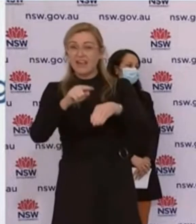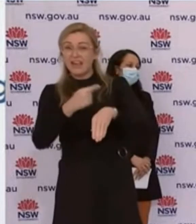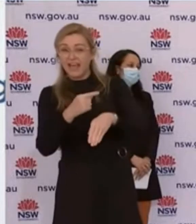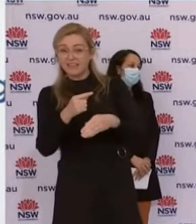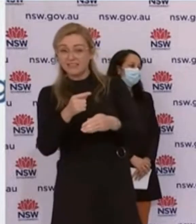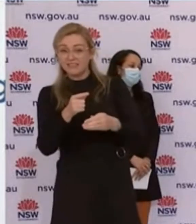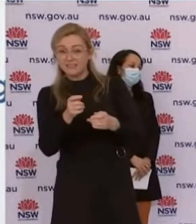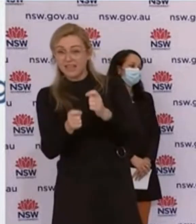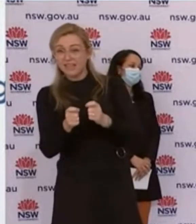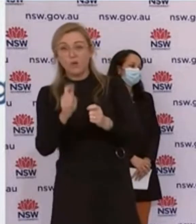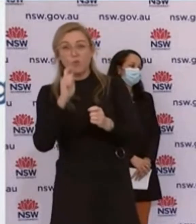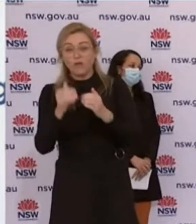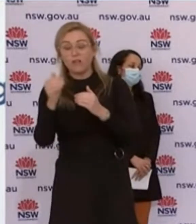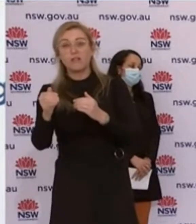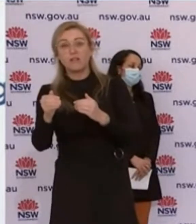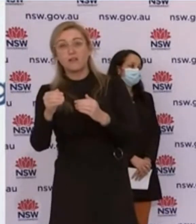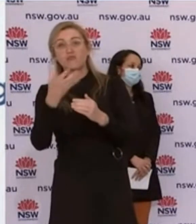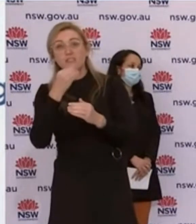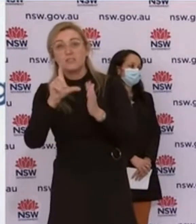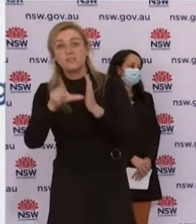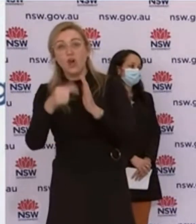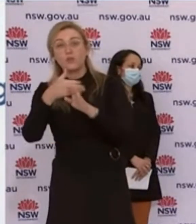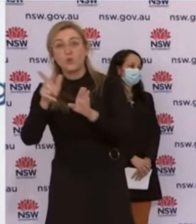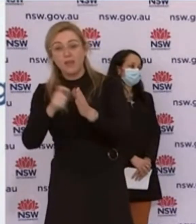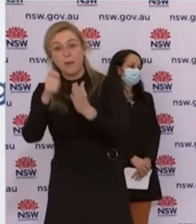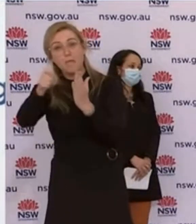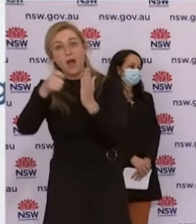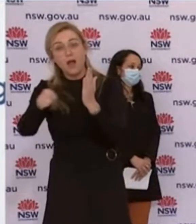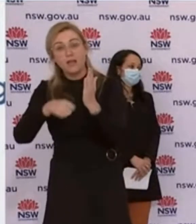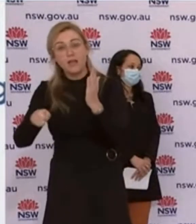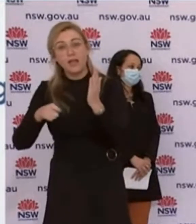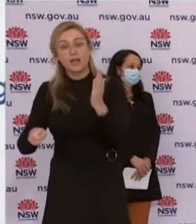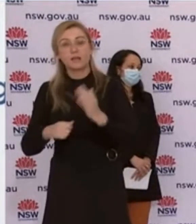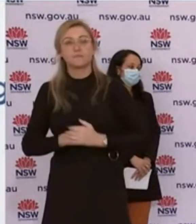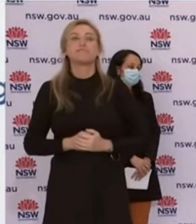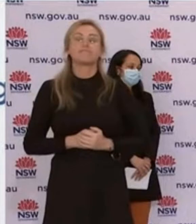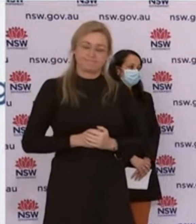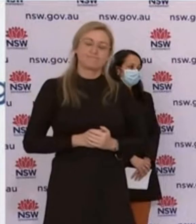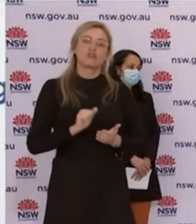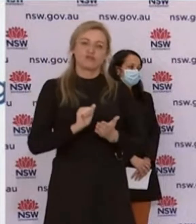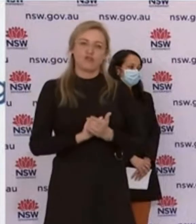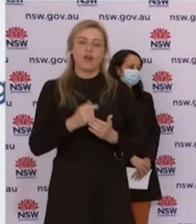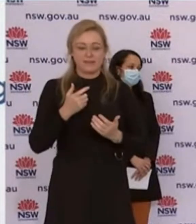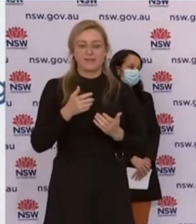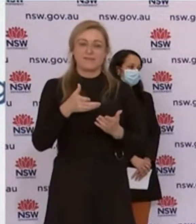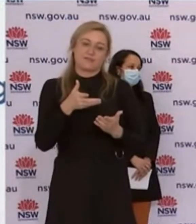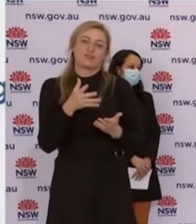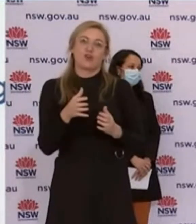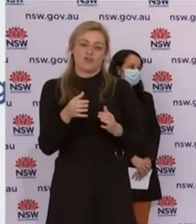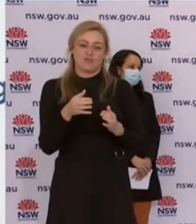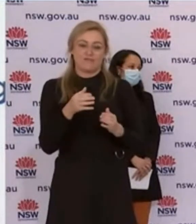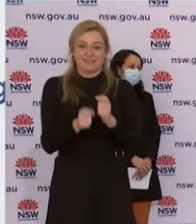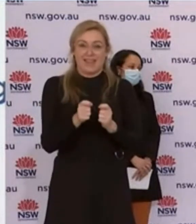this does mean is that, yes, the time period for the marking of those examinations will also be pushed back. That's why we're looking at a